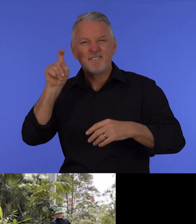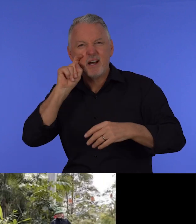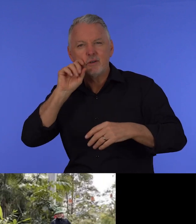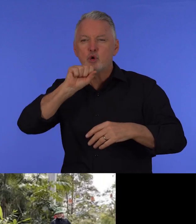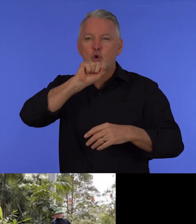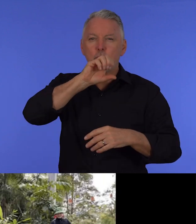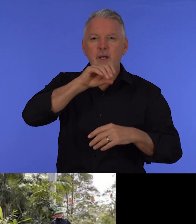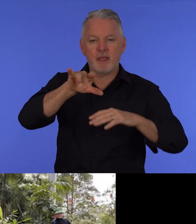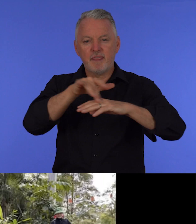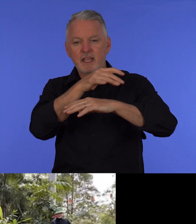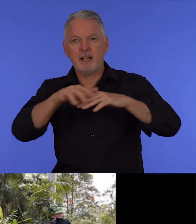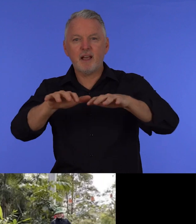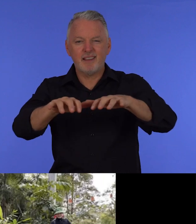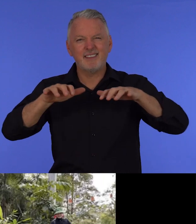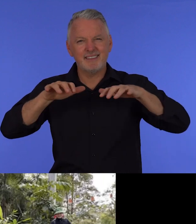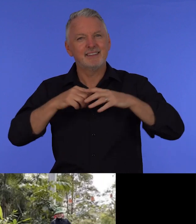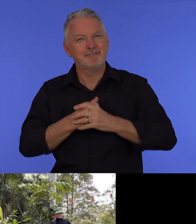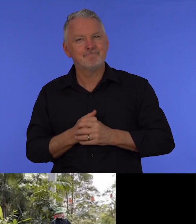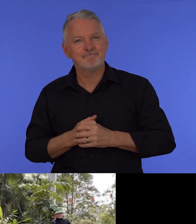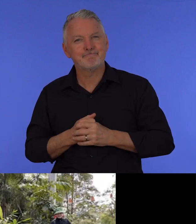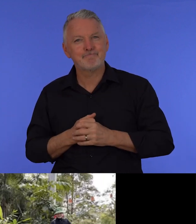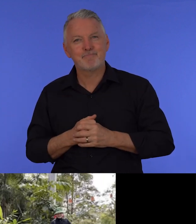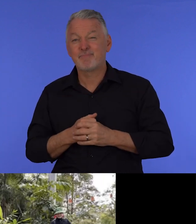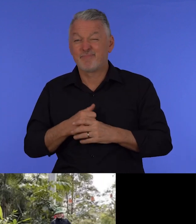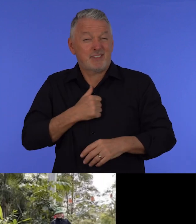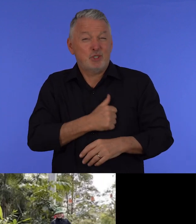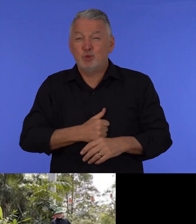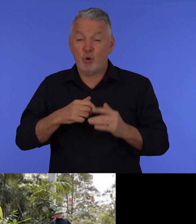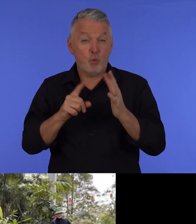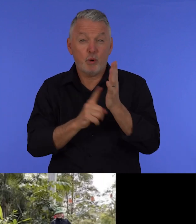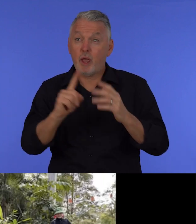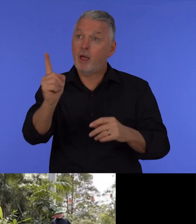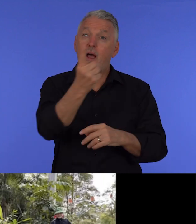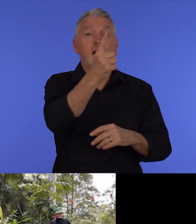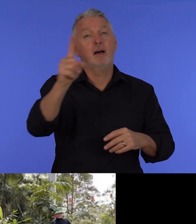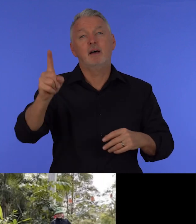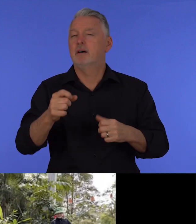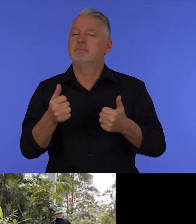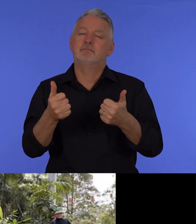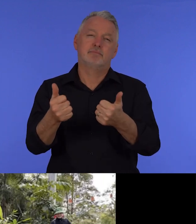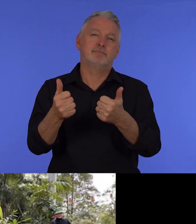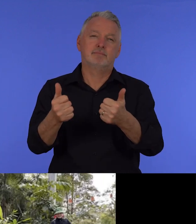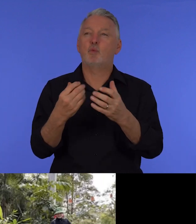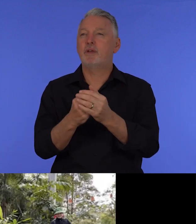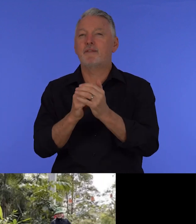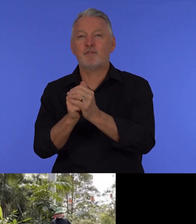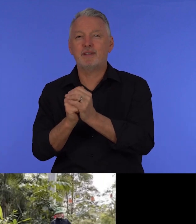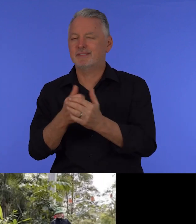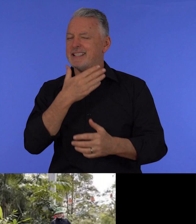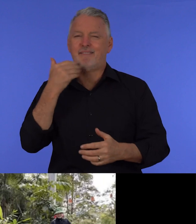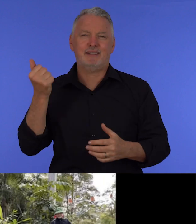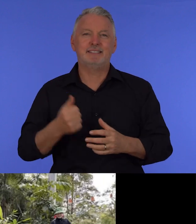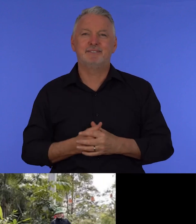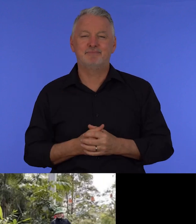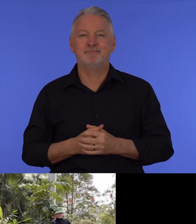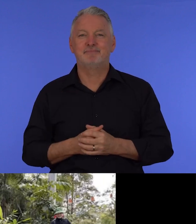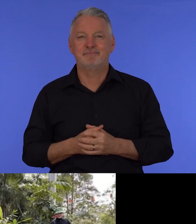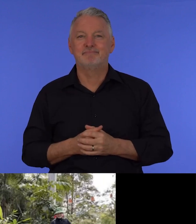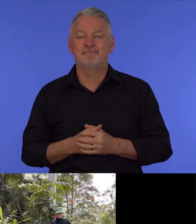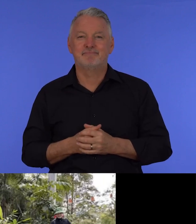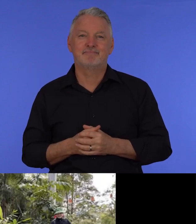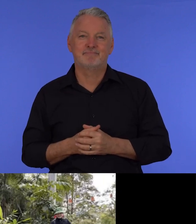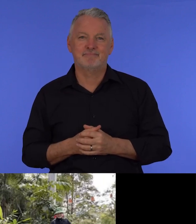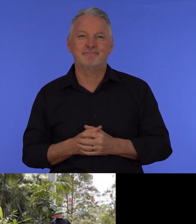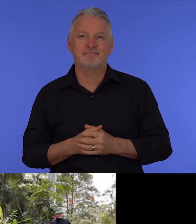of theatre show, which is like a night of skits and fun. And yeah, just enjoying every moment of it with